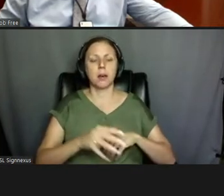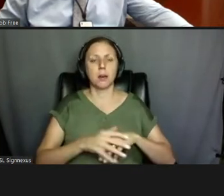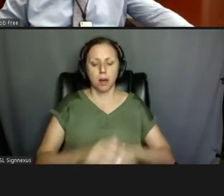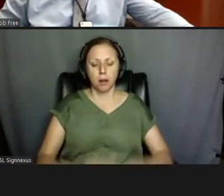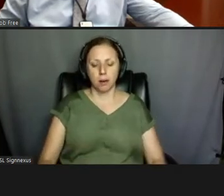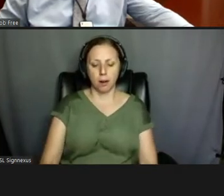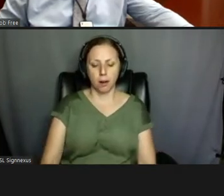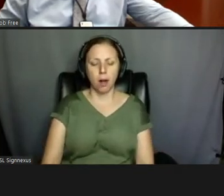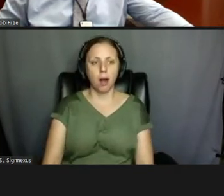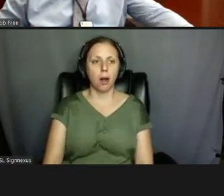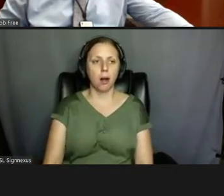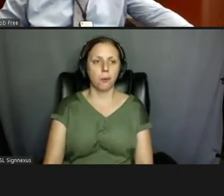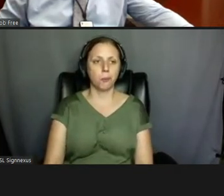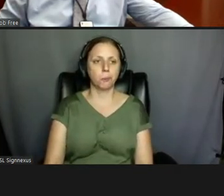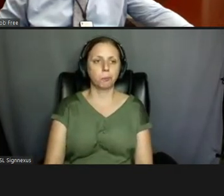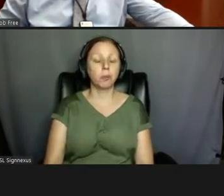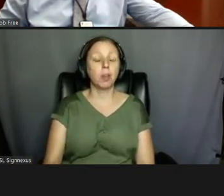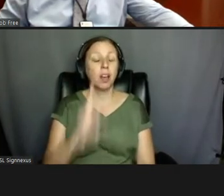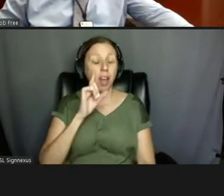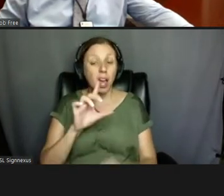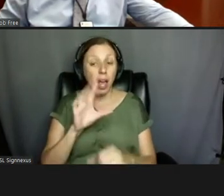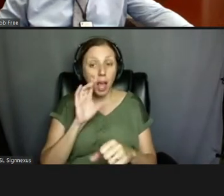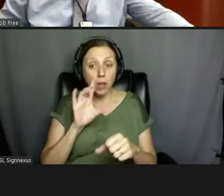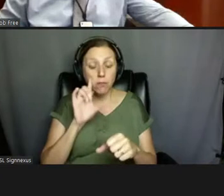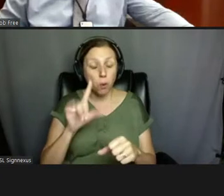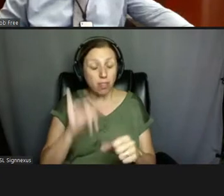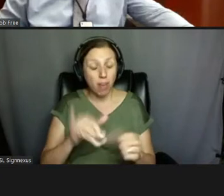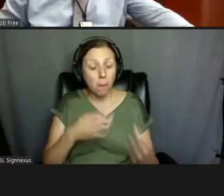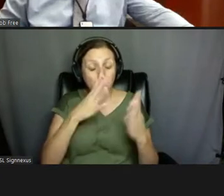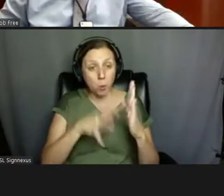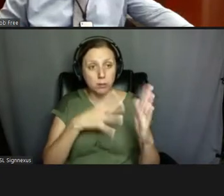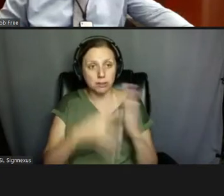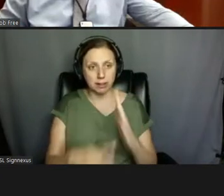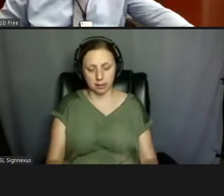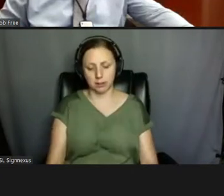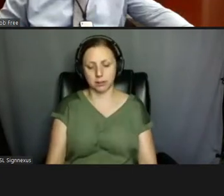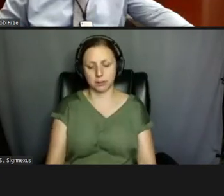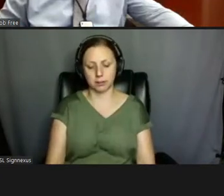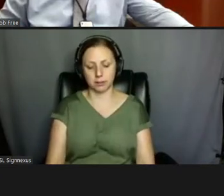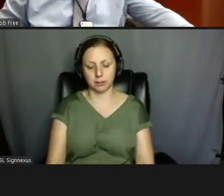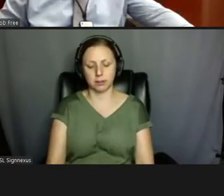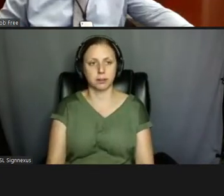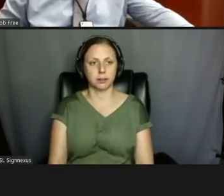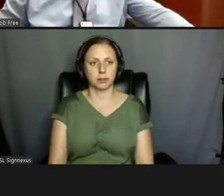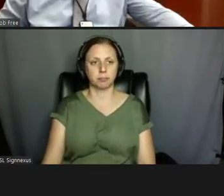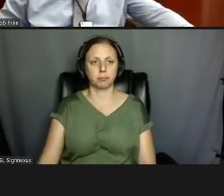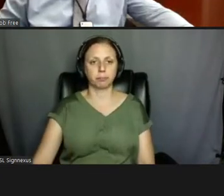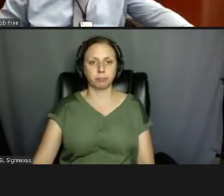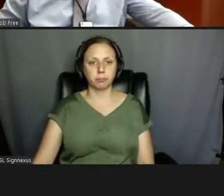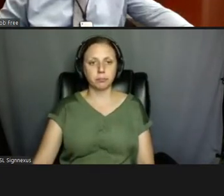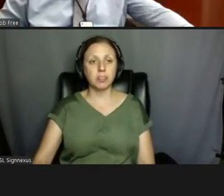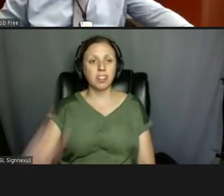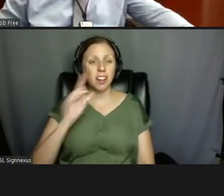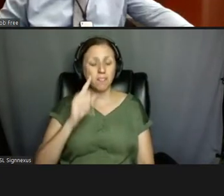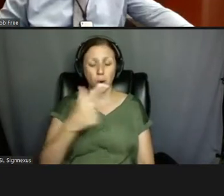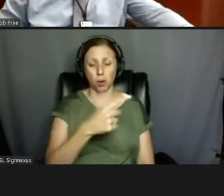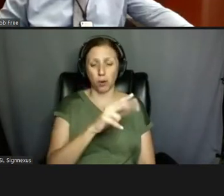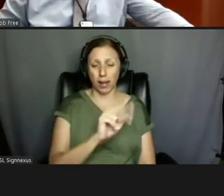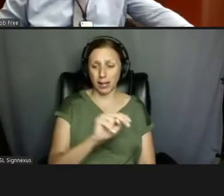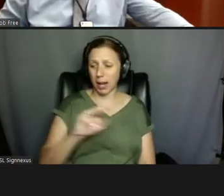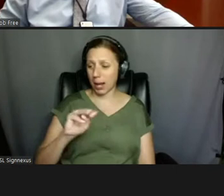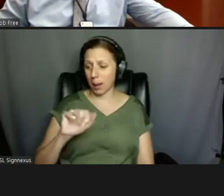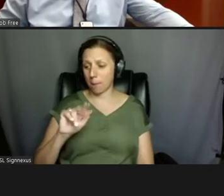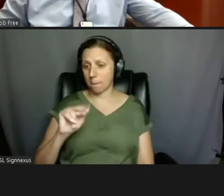the proposed schedule on lives of residents living in these four towns, Great Neck, Manhasset, and